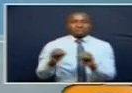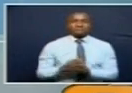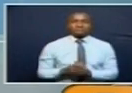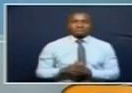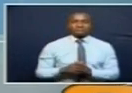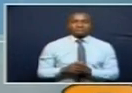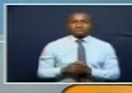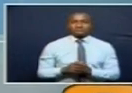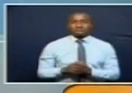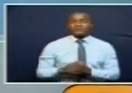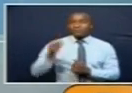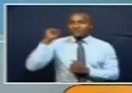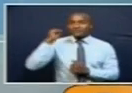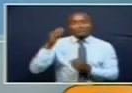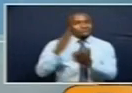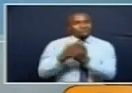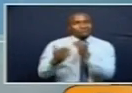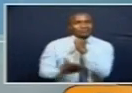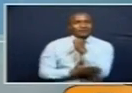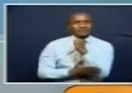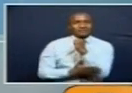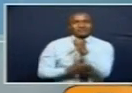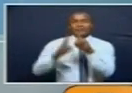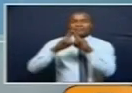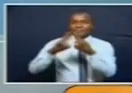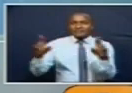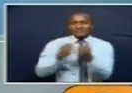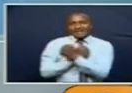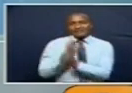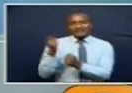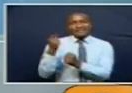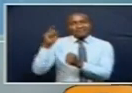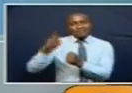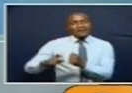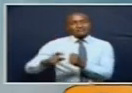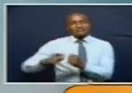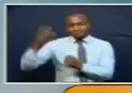Peter Ogada, politics is really a dirty game. For a peaceful, loving Kenyans, let us preach peace.